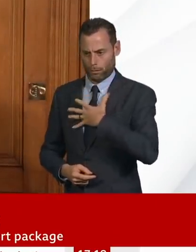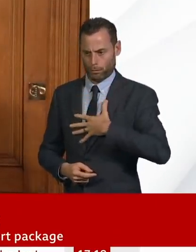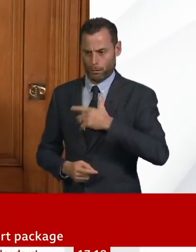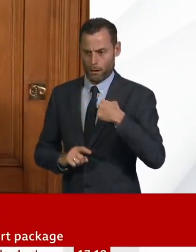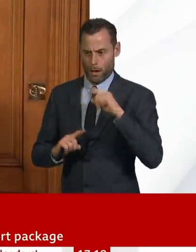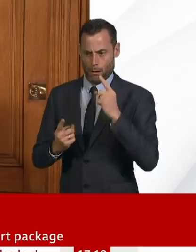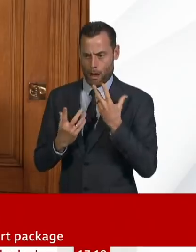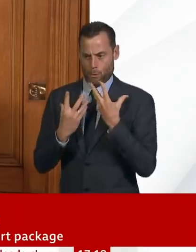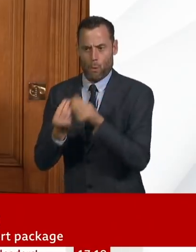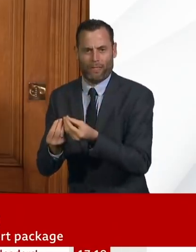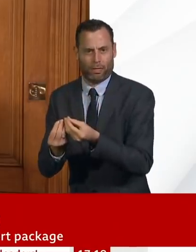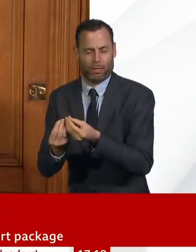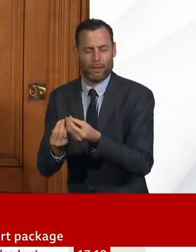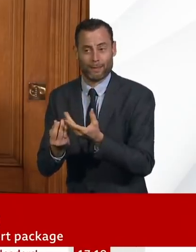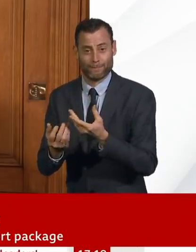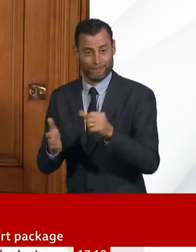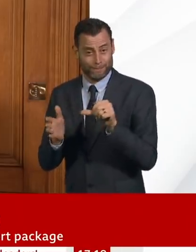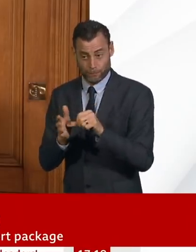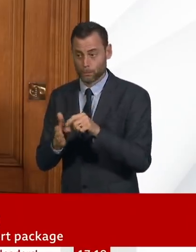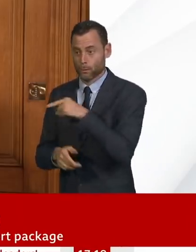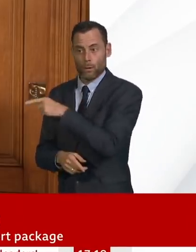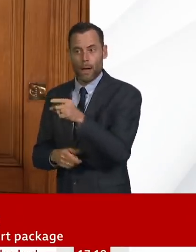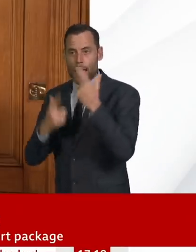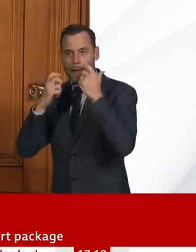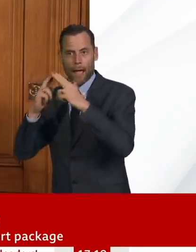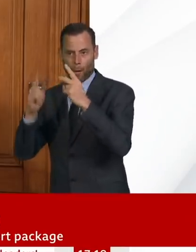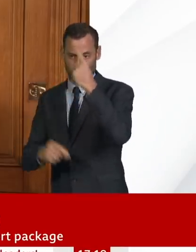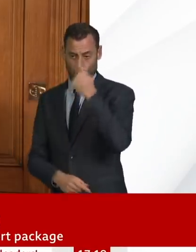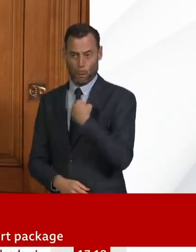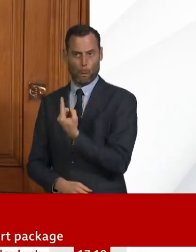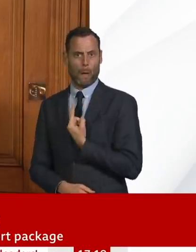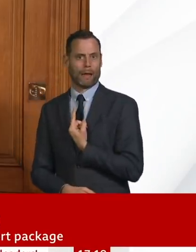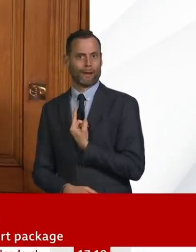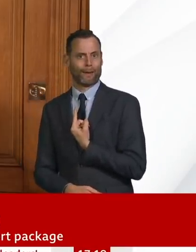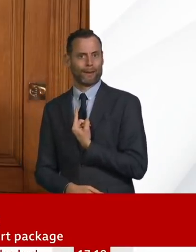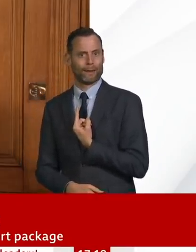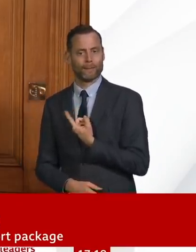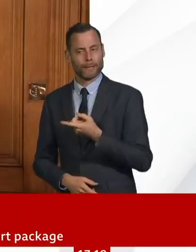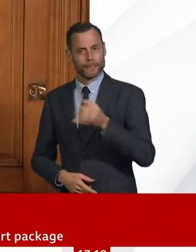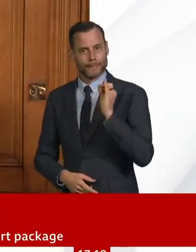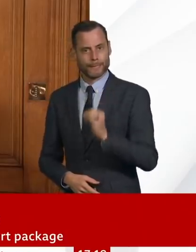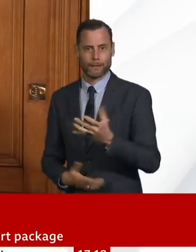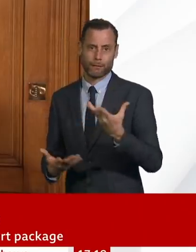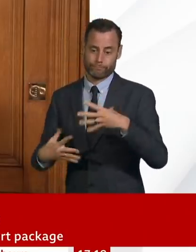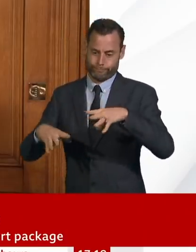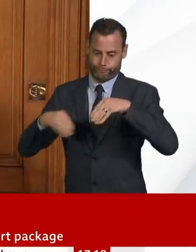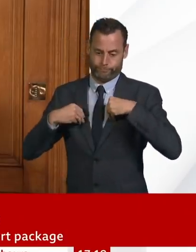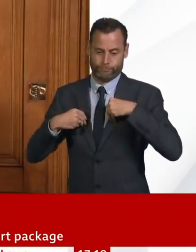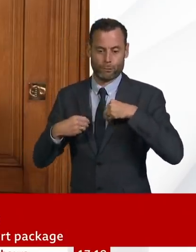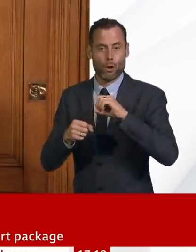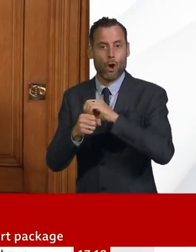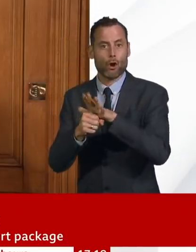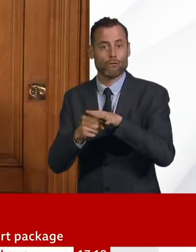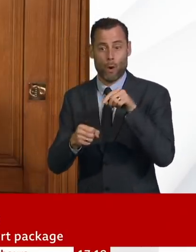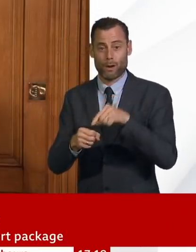homes. But the unfortunate and horrible truth about this virus is that when it gets